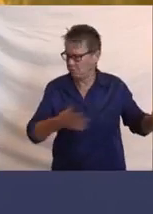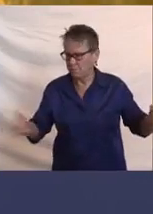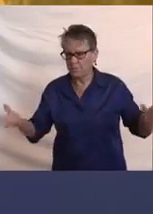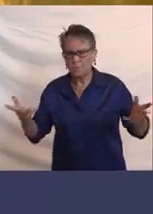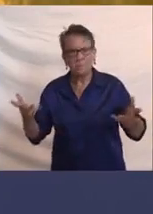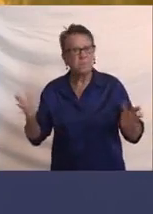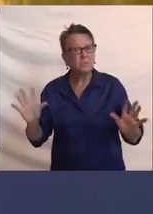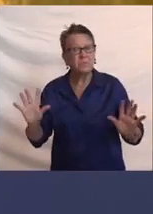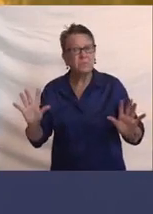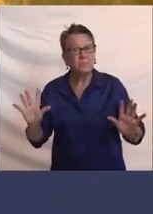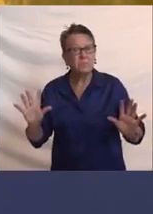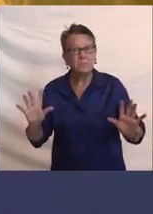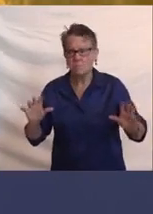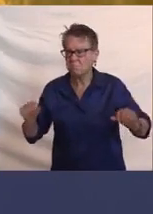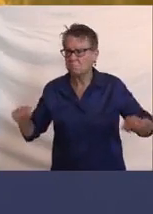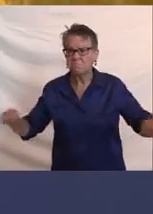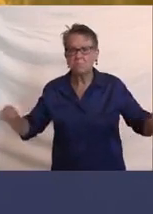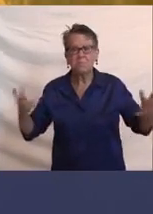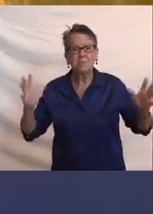nods. So thank you.